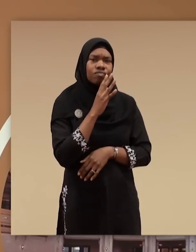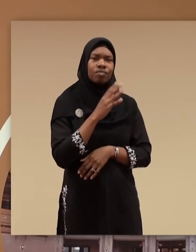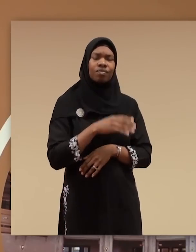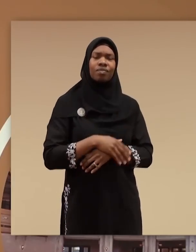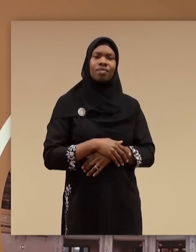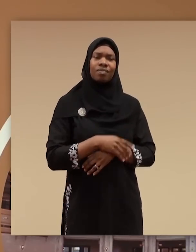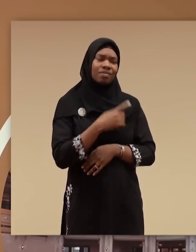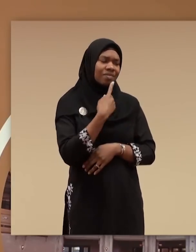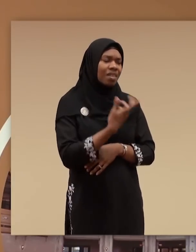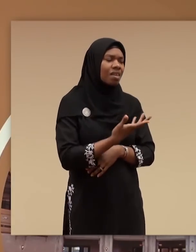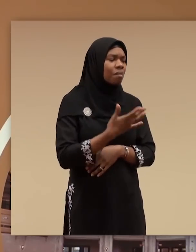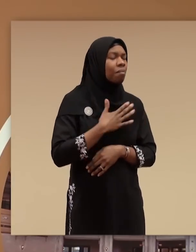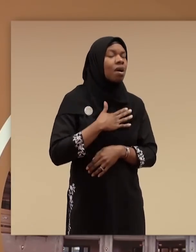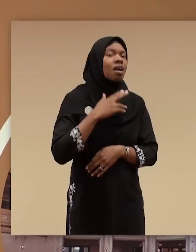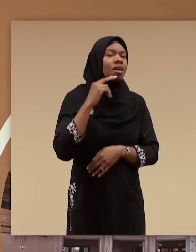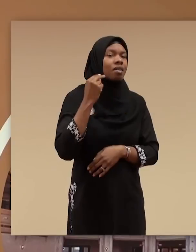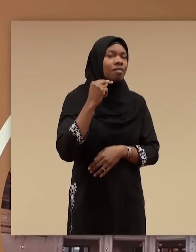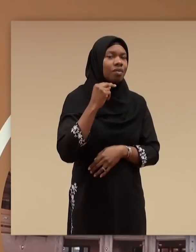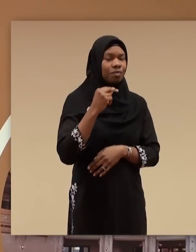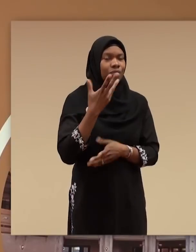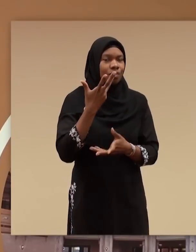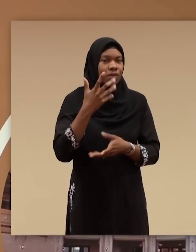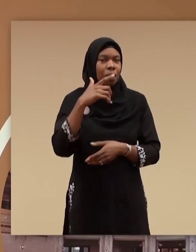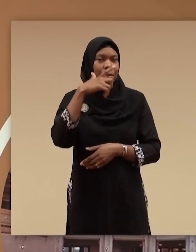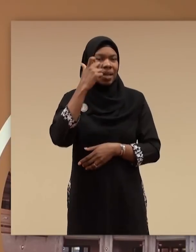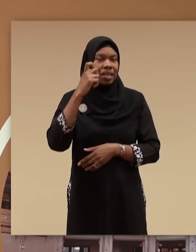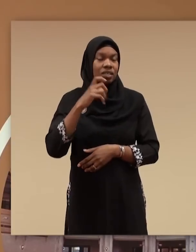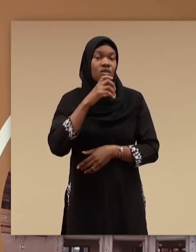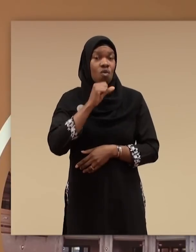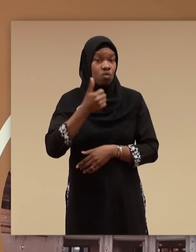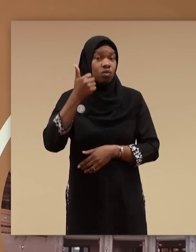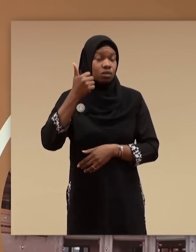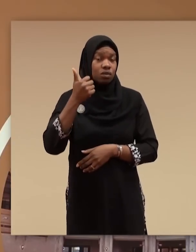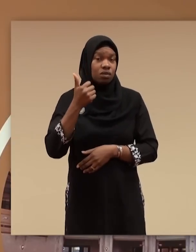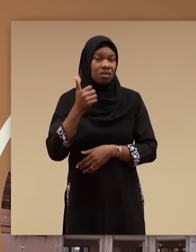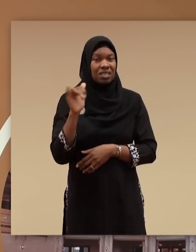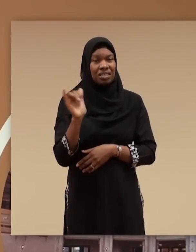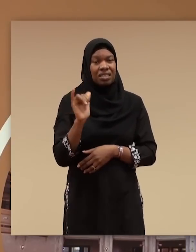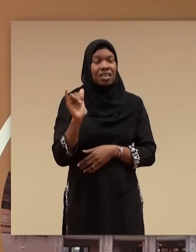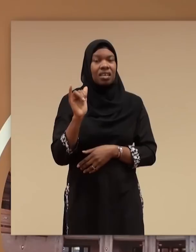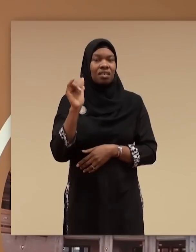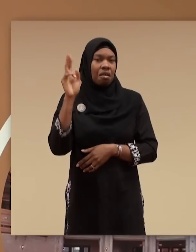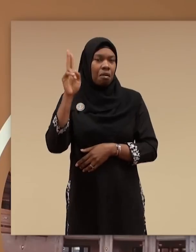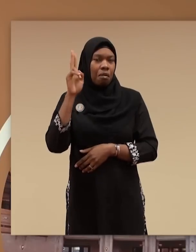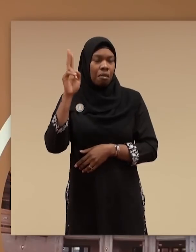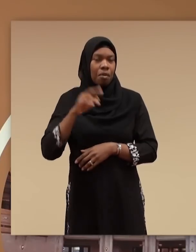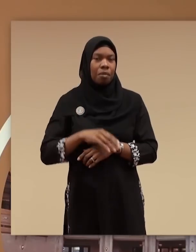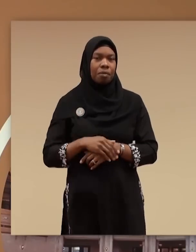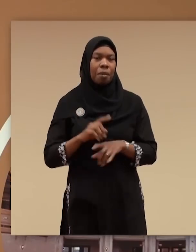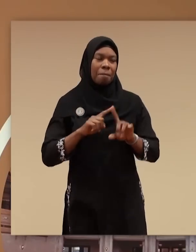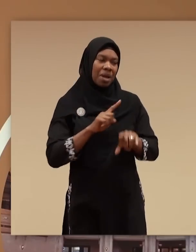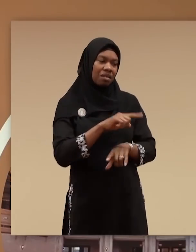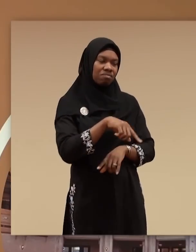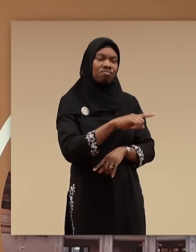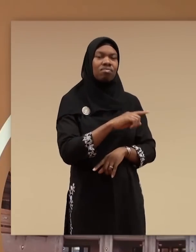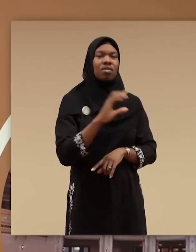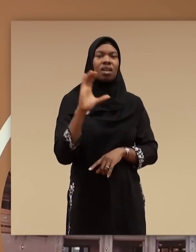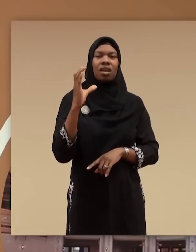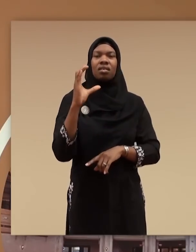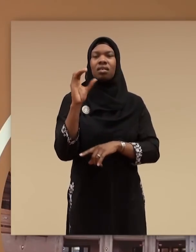my nephew. Being older, he's like his uncle. They are cousins, far cousins, or second